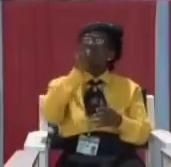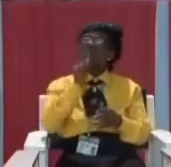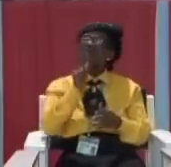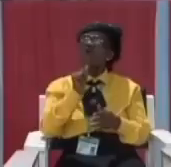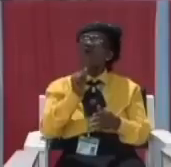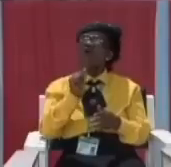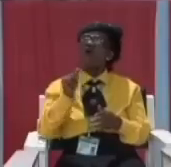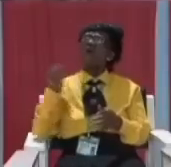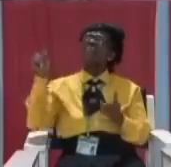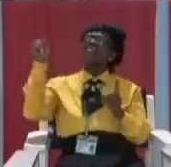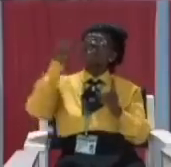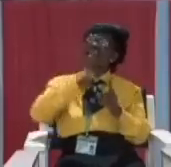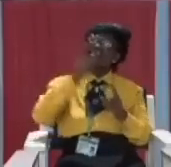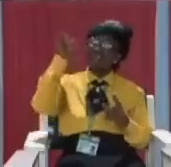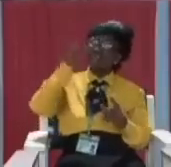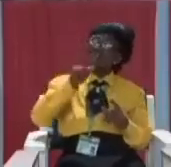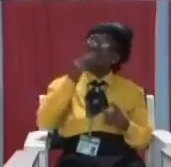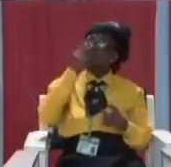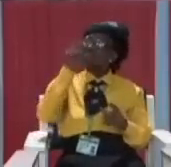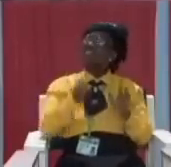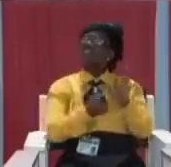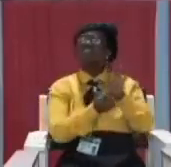wonders.